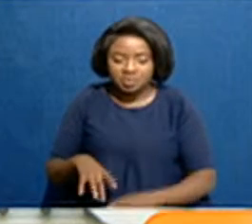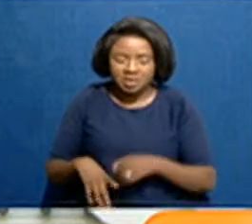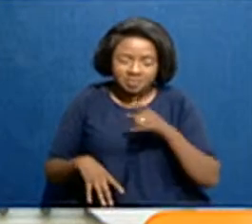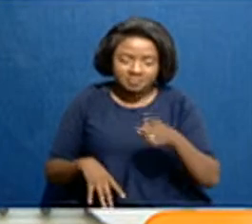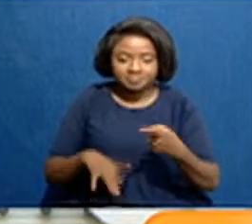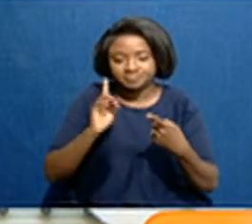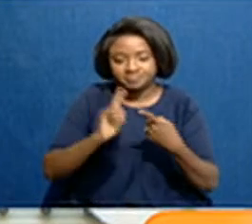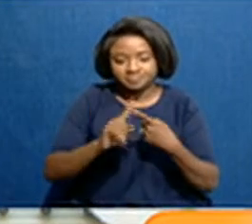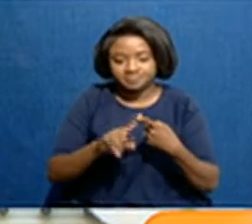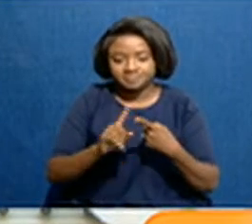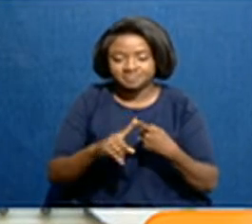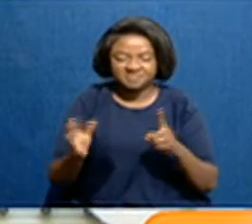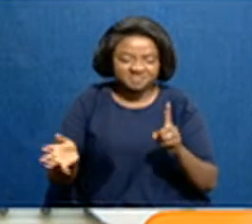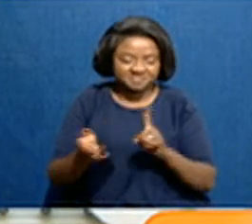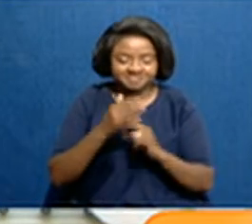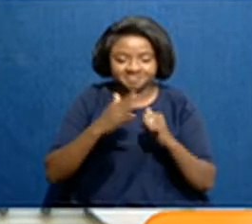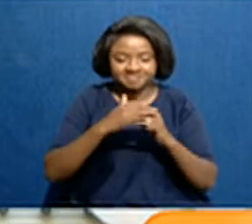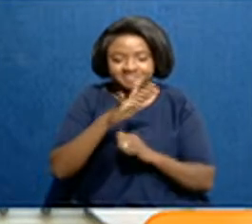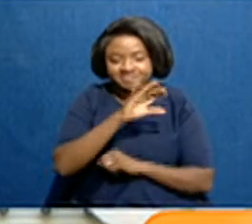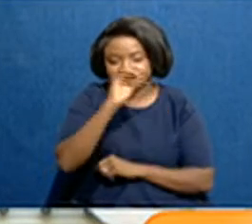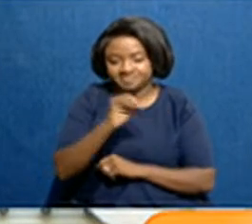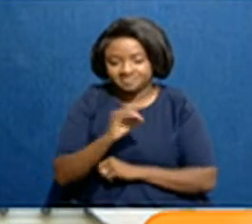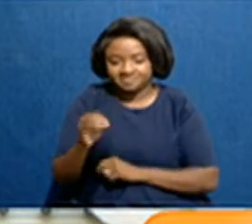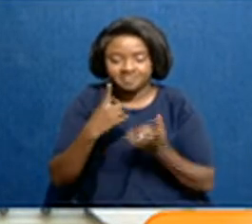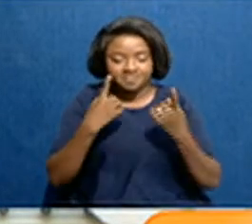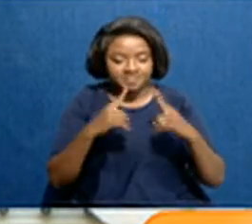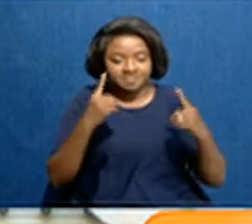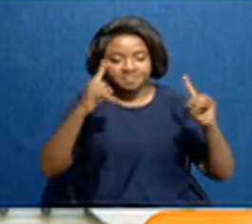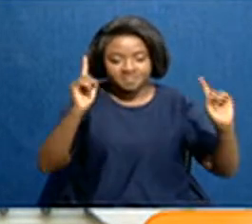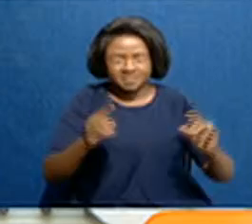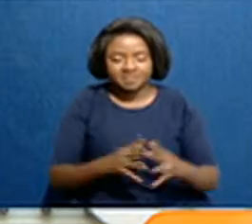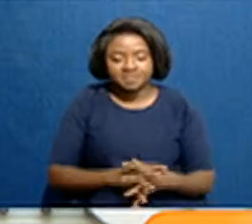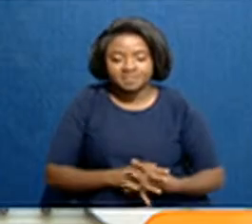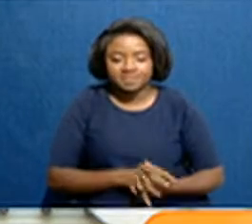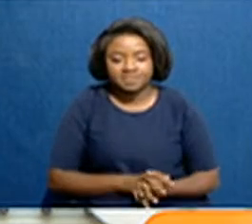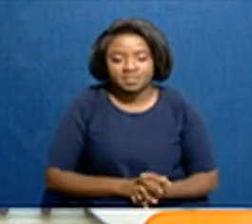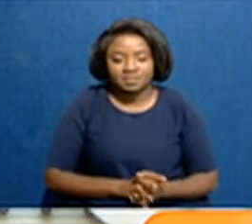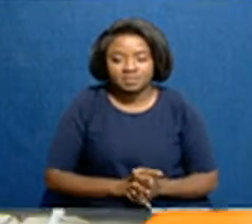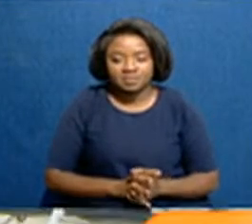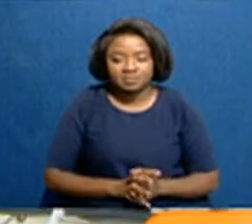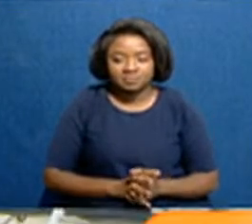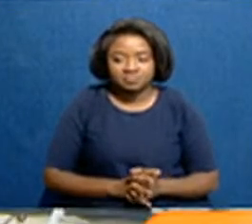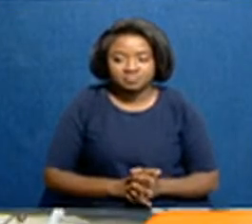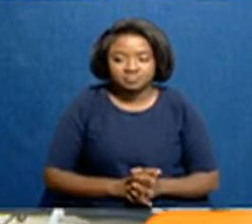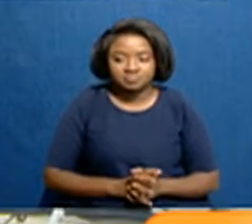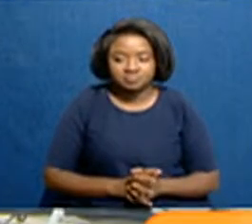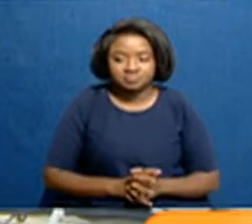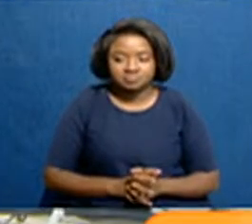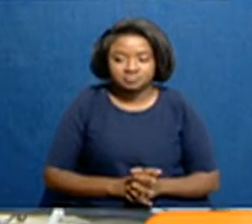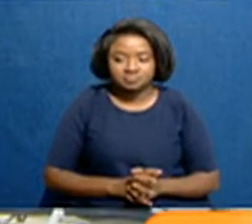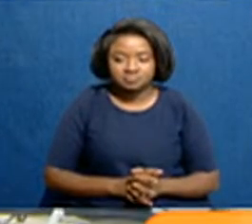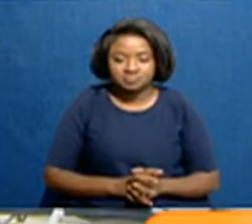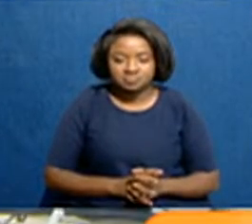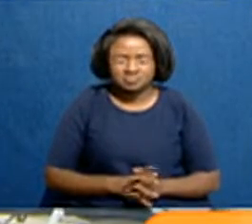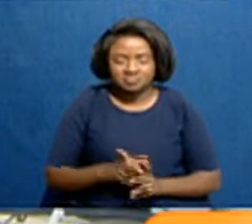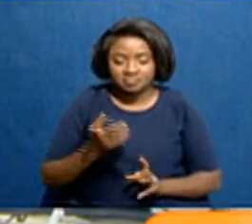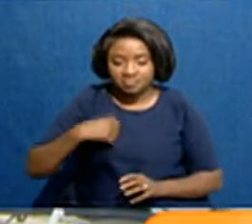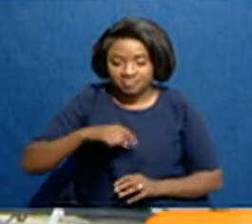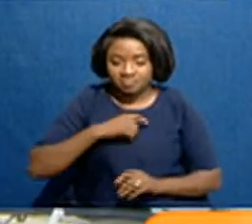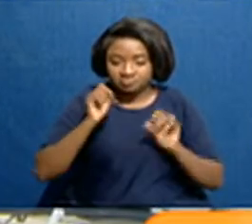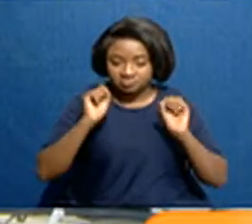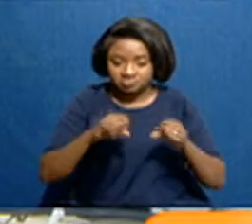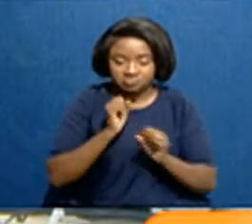one being achieving a 95% success rate in seed germination. As such, we are able to ensure